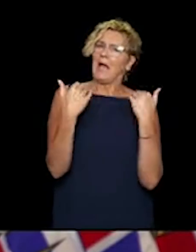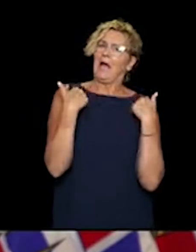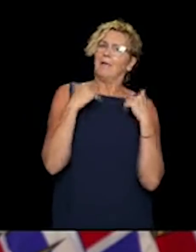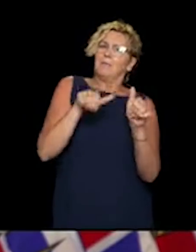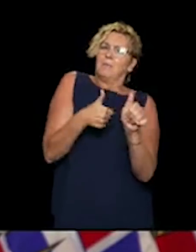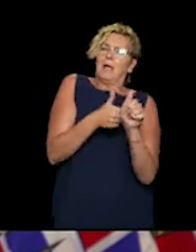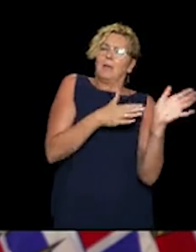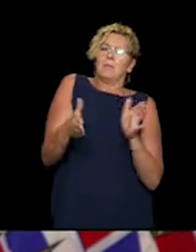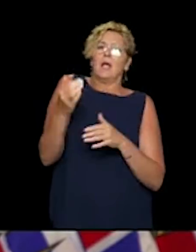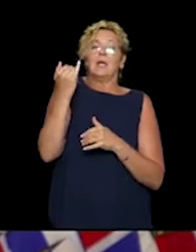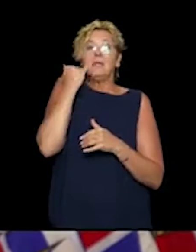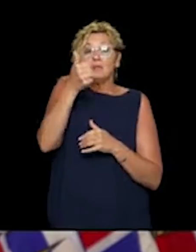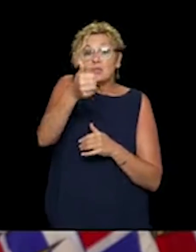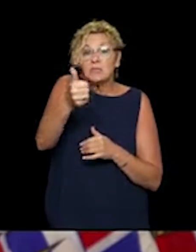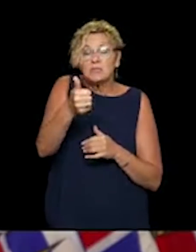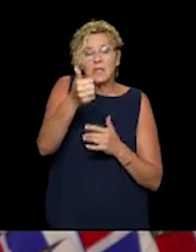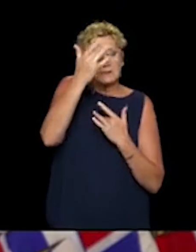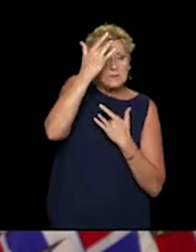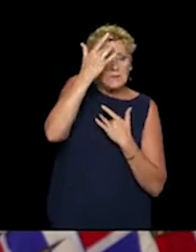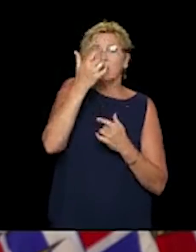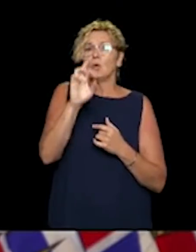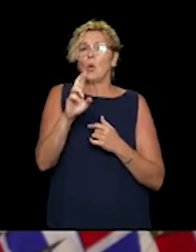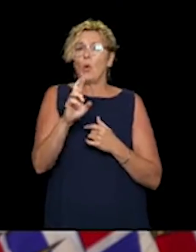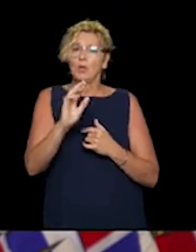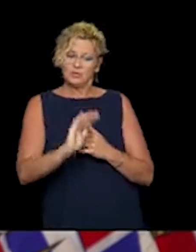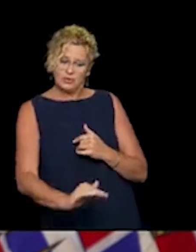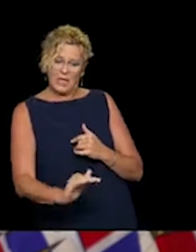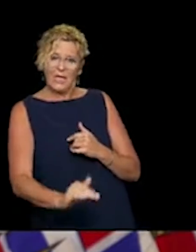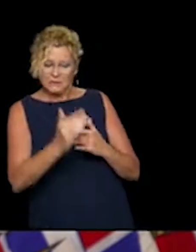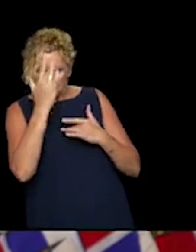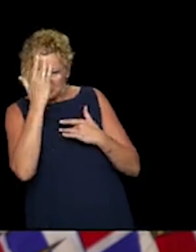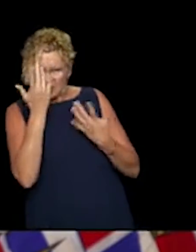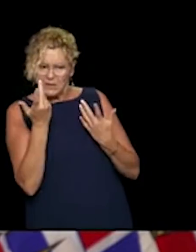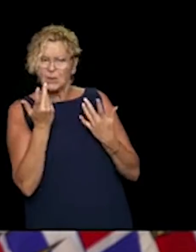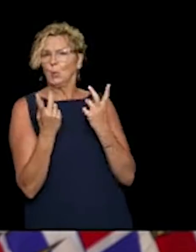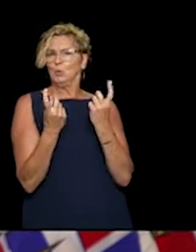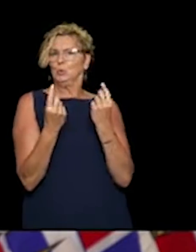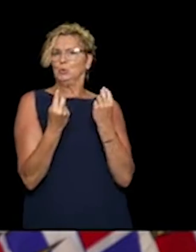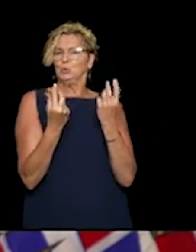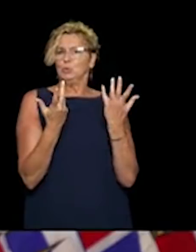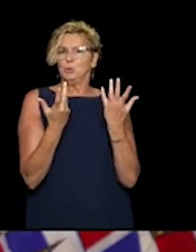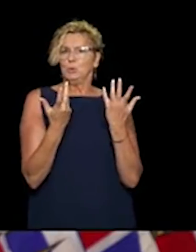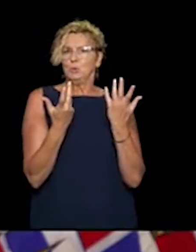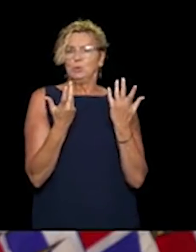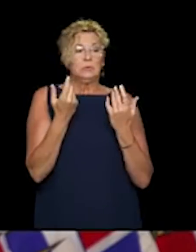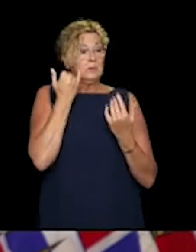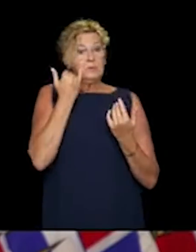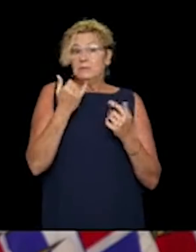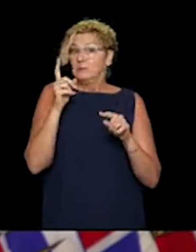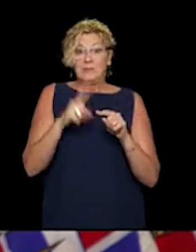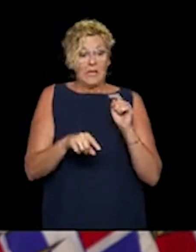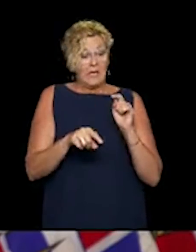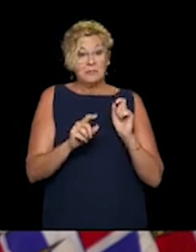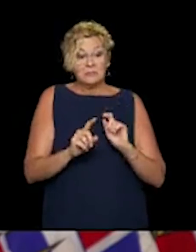your child is feeling unwell, and make a plan for how you will manage that. And employers, this is a time we